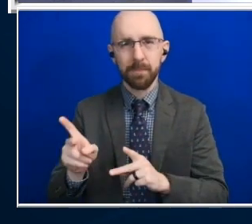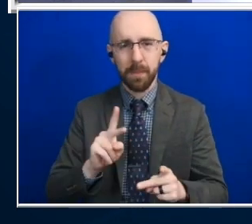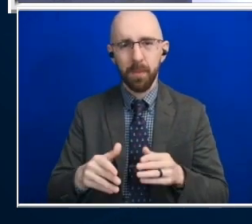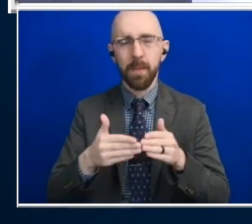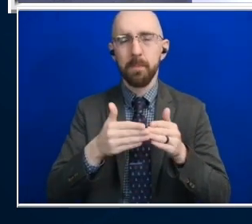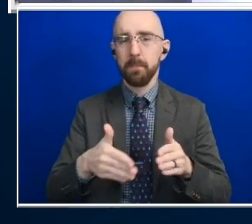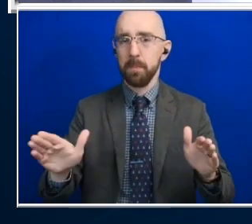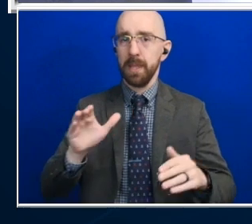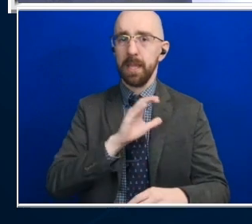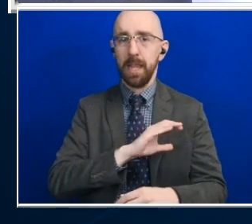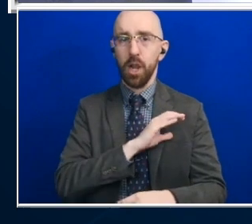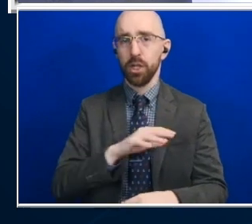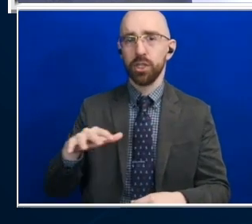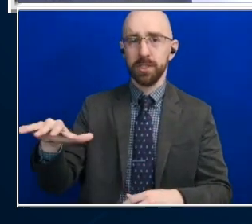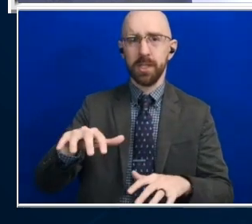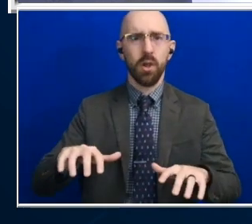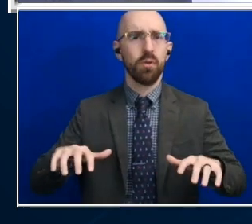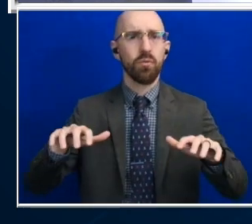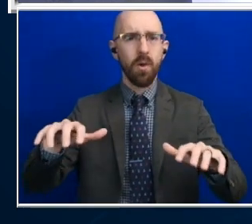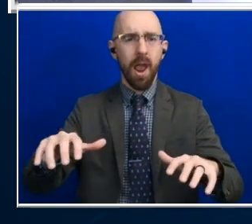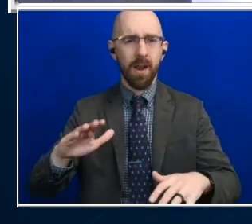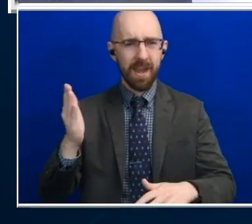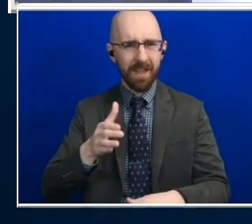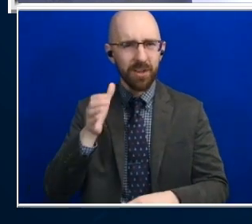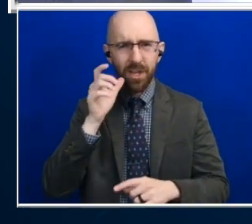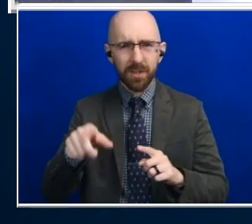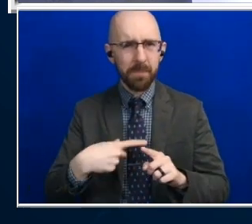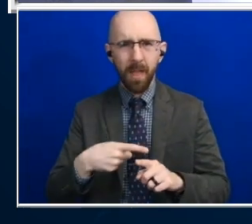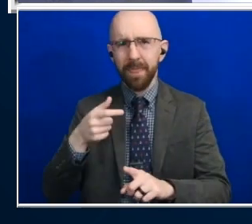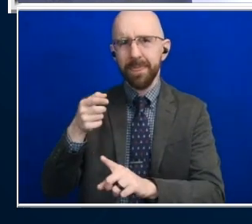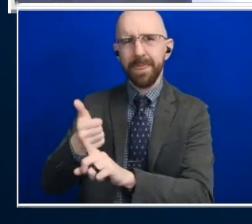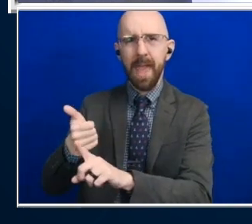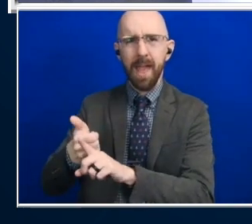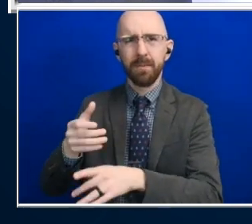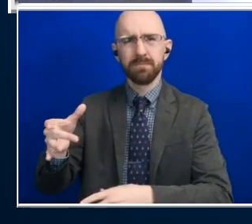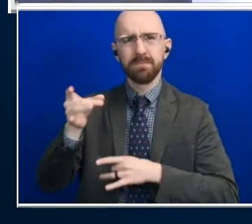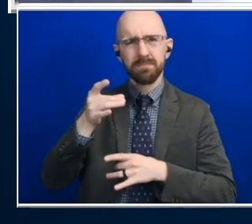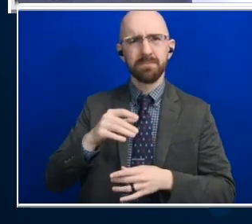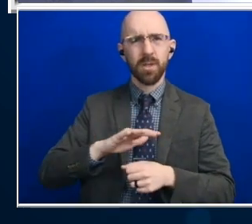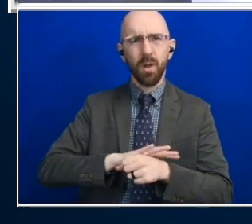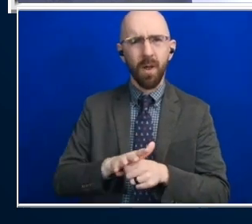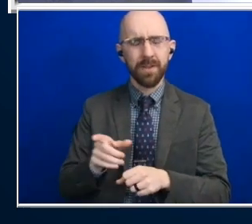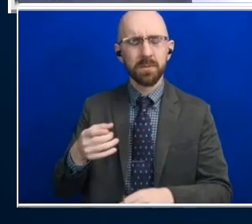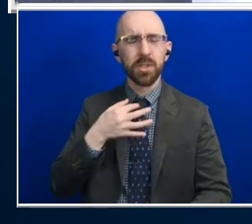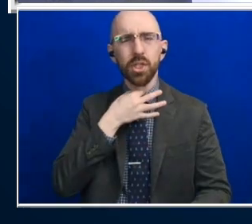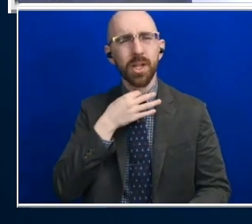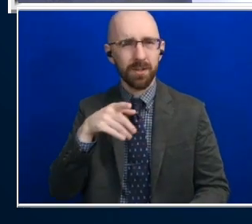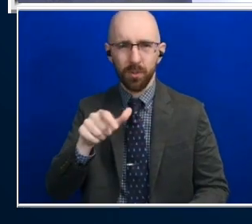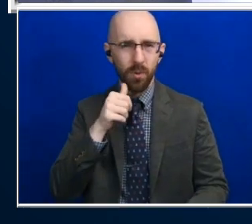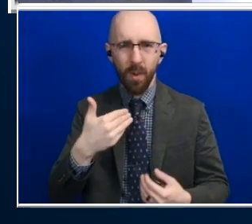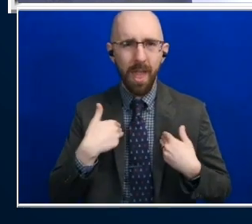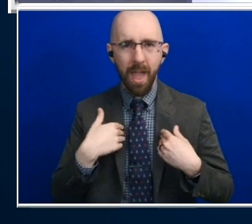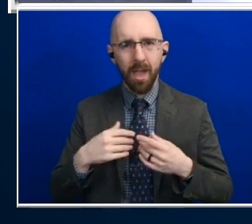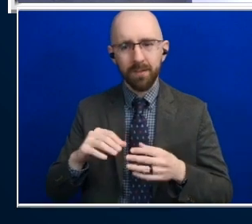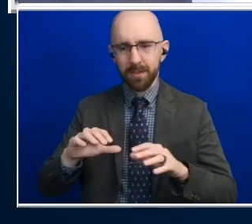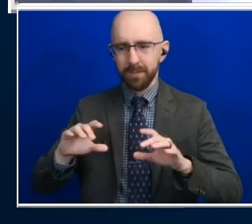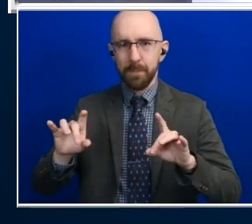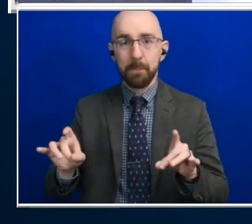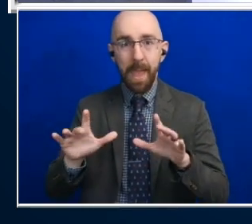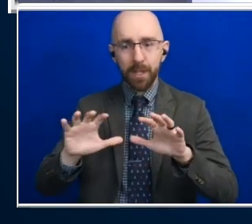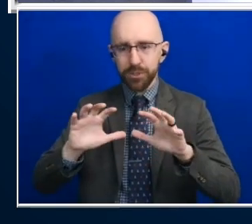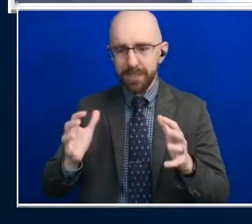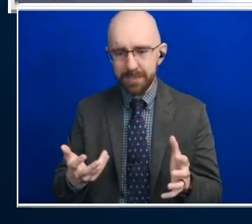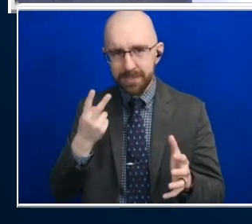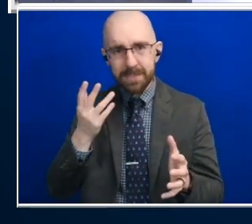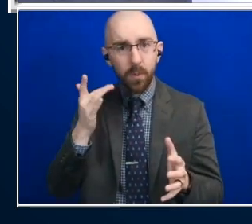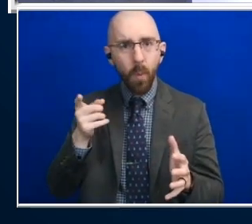big crowds, and he never hears about them getting COVID. So he's curious. I know you don't have a crystal ball, but could it be because he's